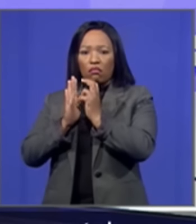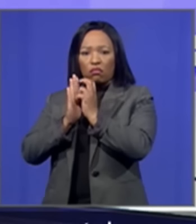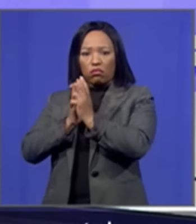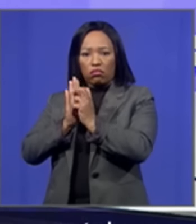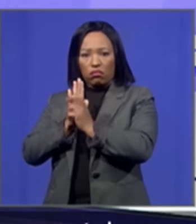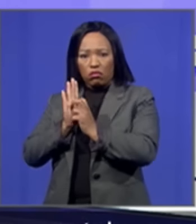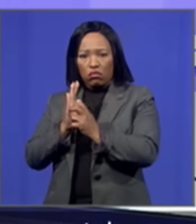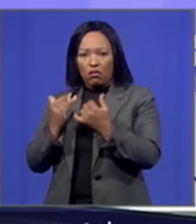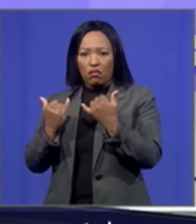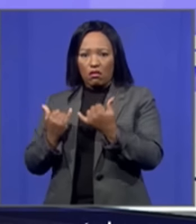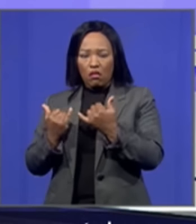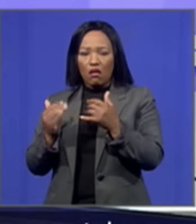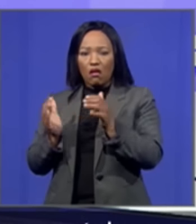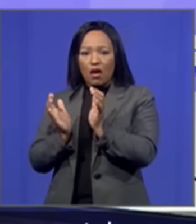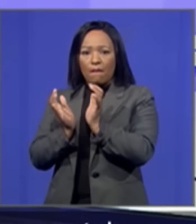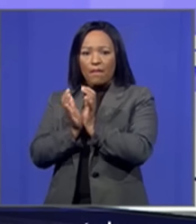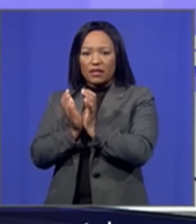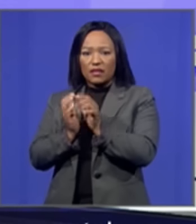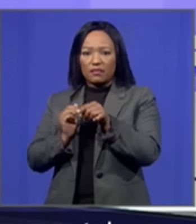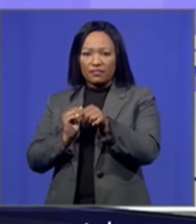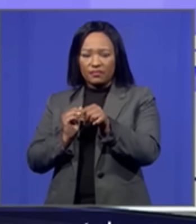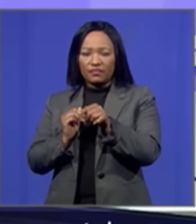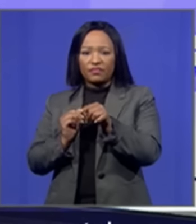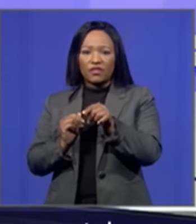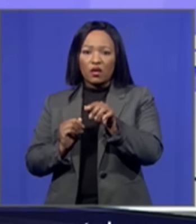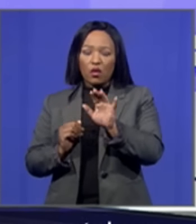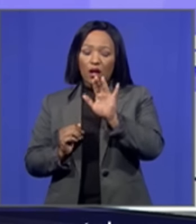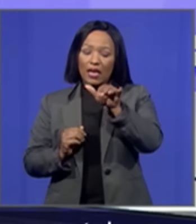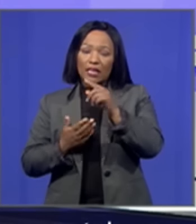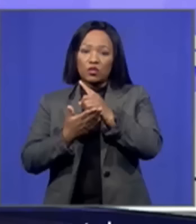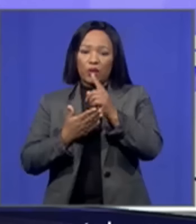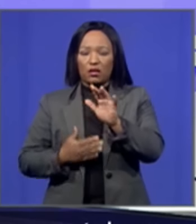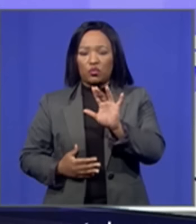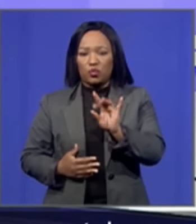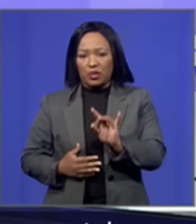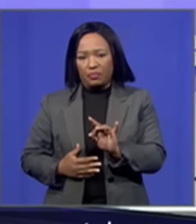ka tlhagisiwa kwa kokoano bosetšhaba gore ya tlhagedisiwe ka la bobedi.